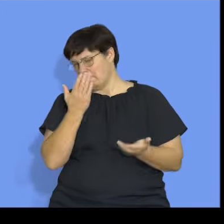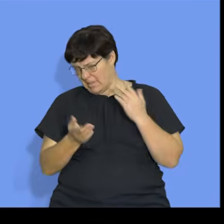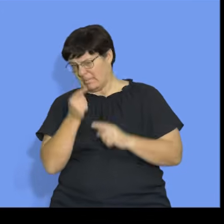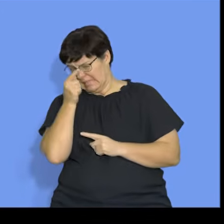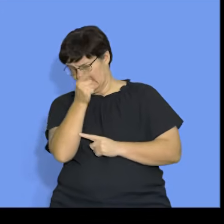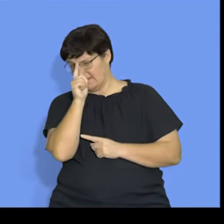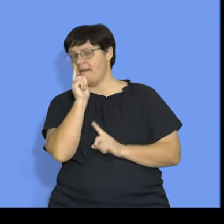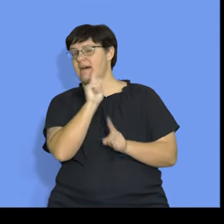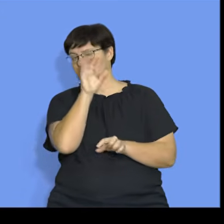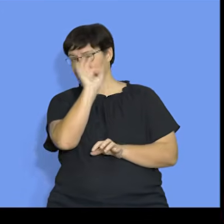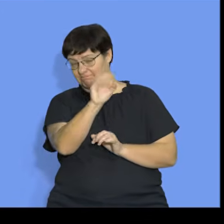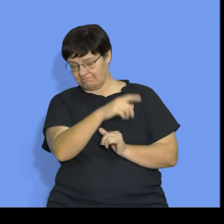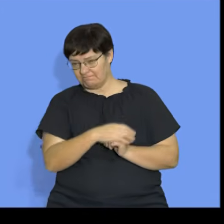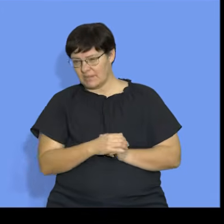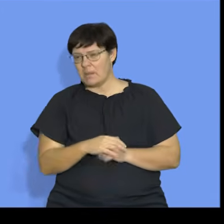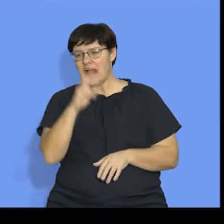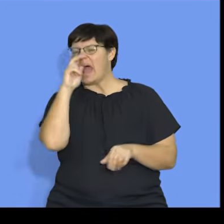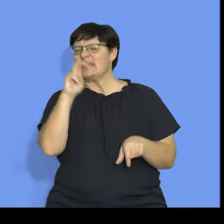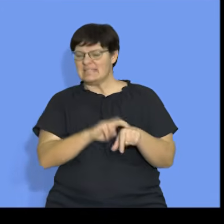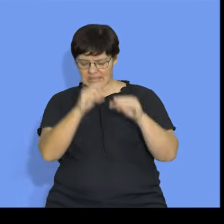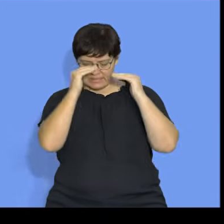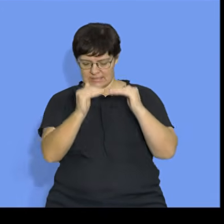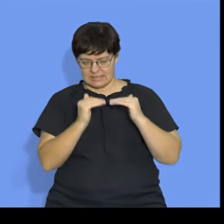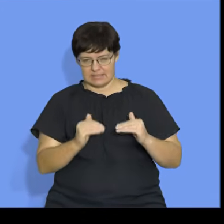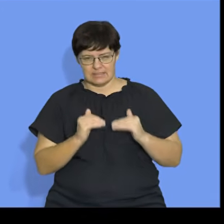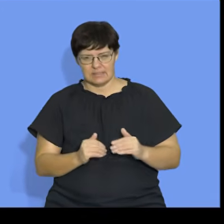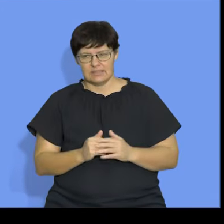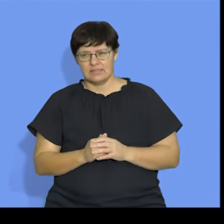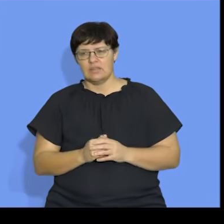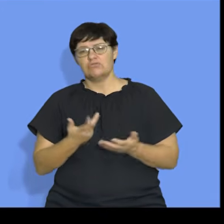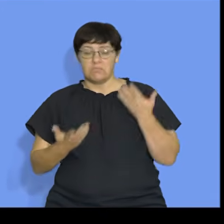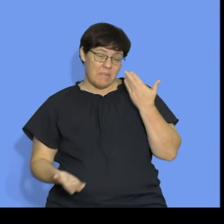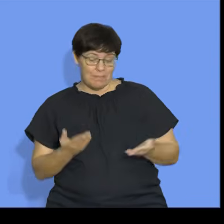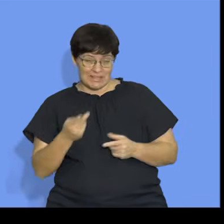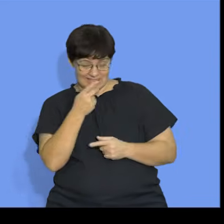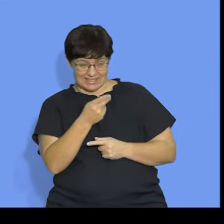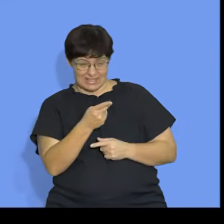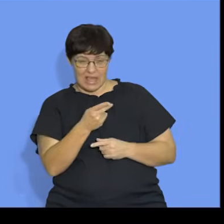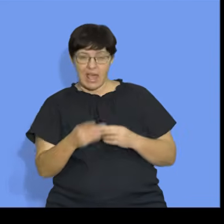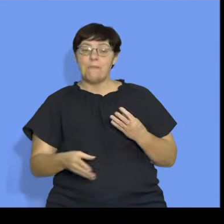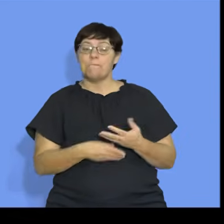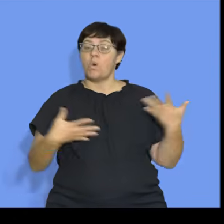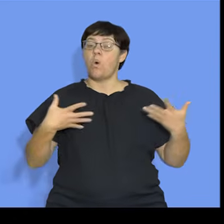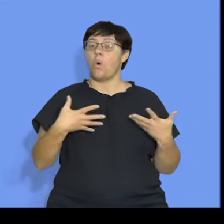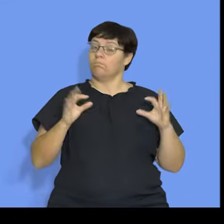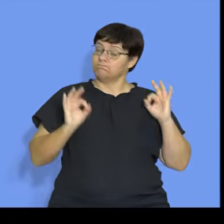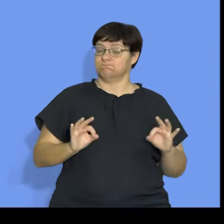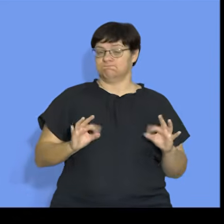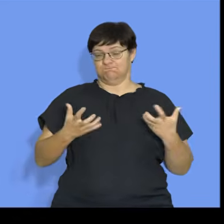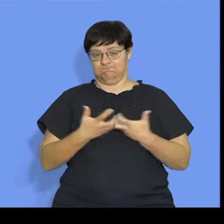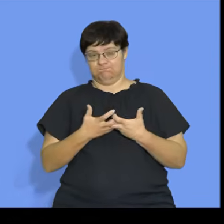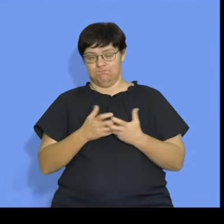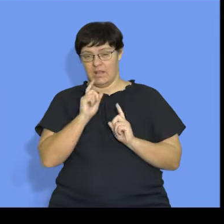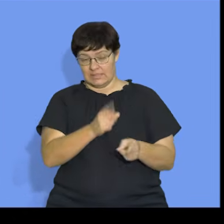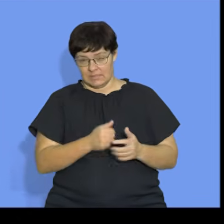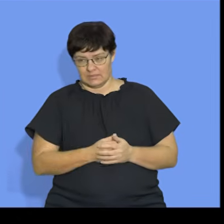the correct answer, but I need to carry on with the rest just in case there is a more correct answer. Number